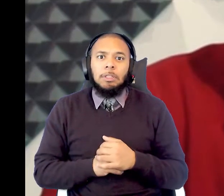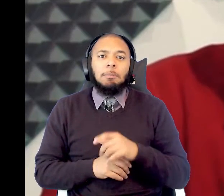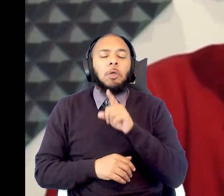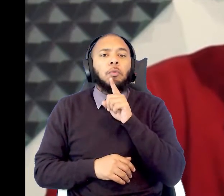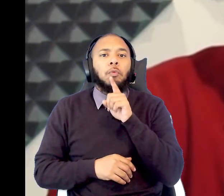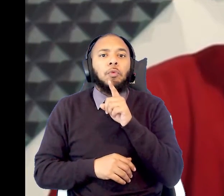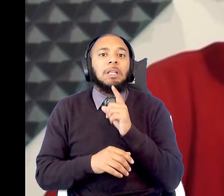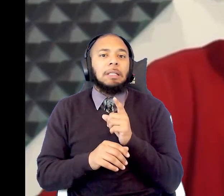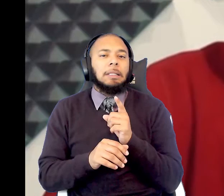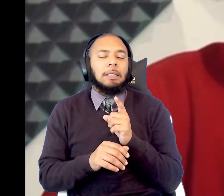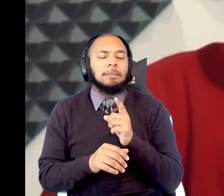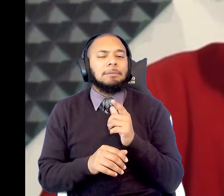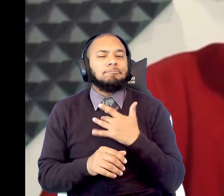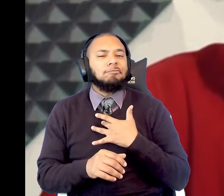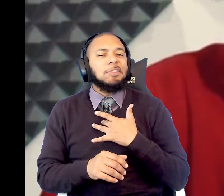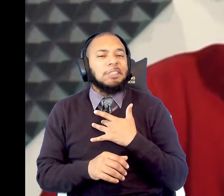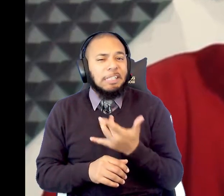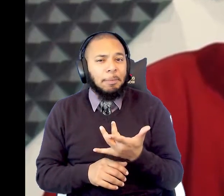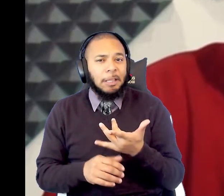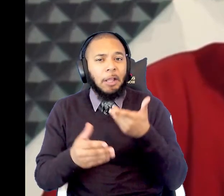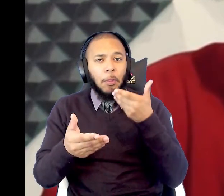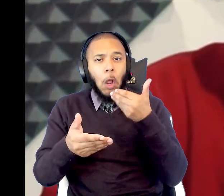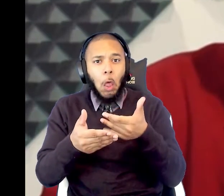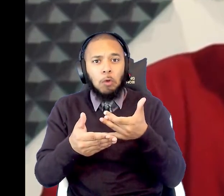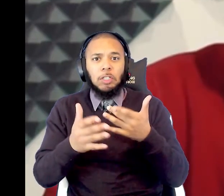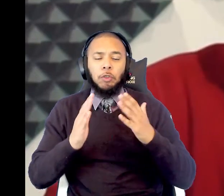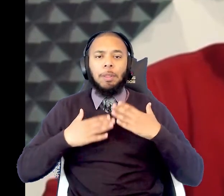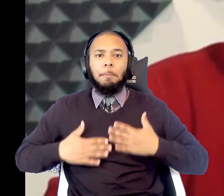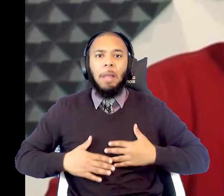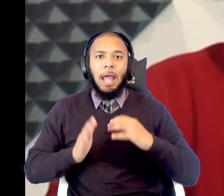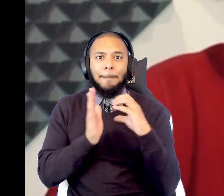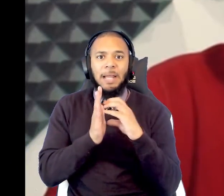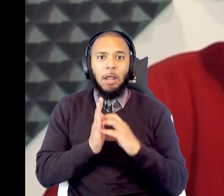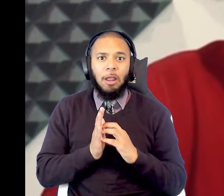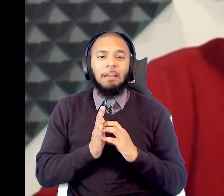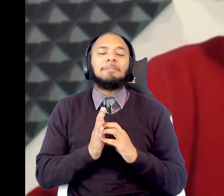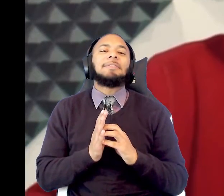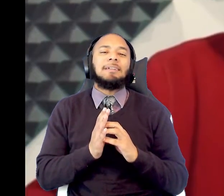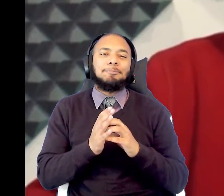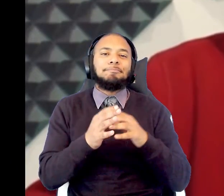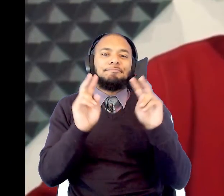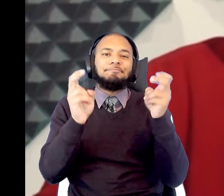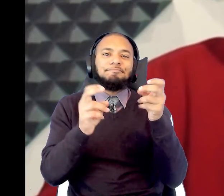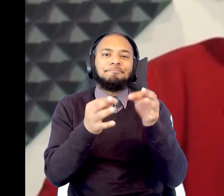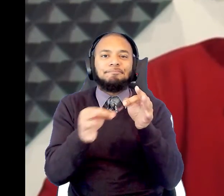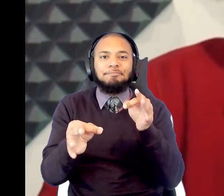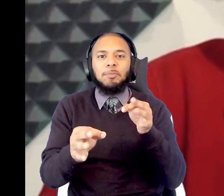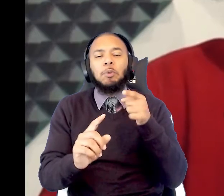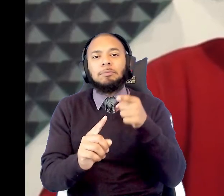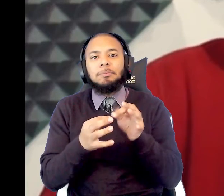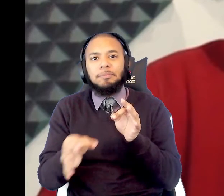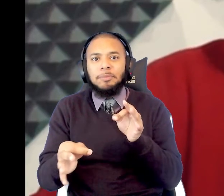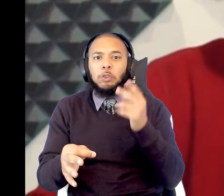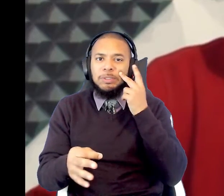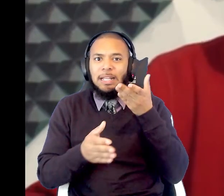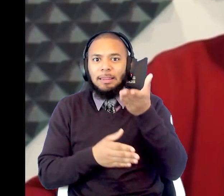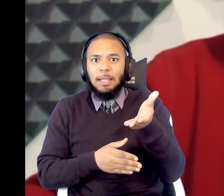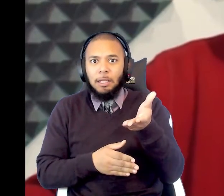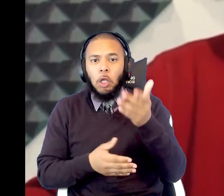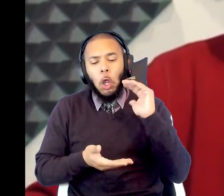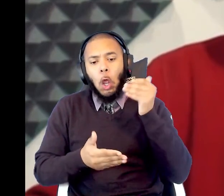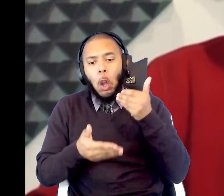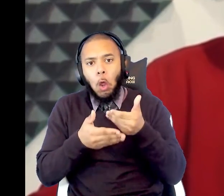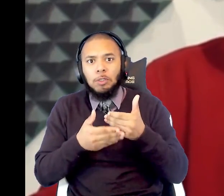really safe bet that the closer you are to your body paragraphs, that's where a thesis should go because it is a good natural transition from an introduction